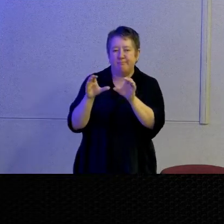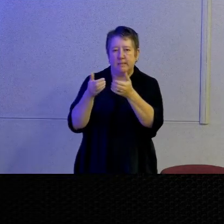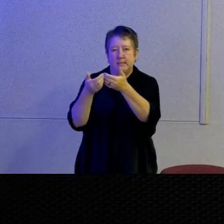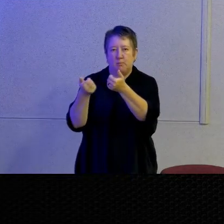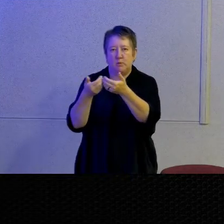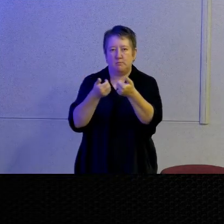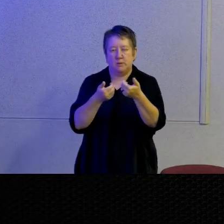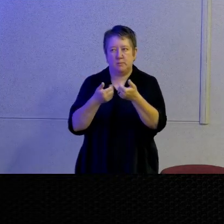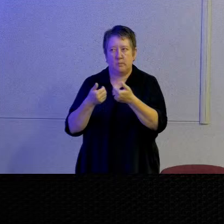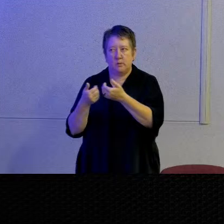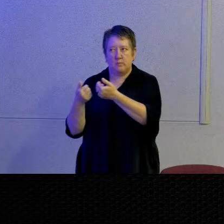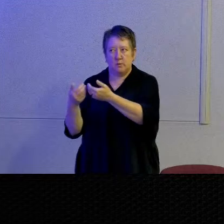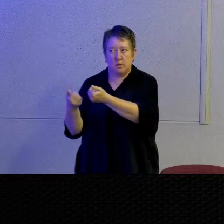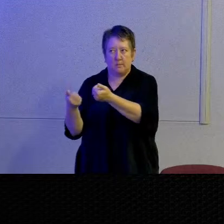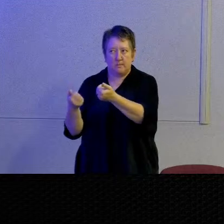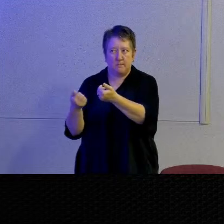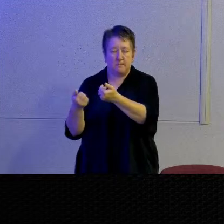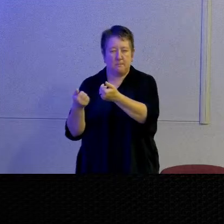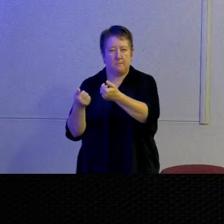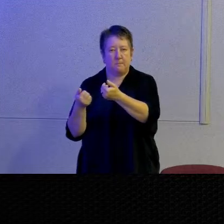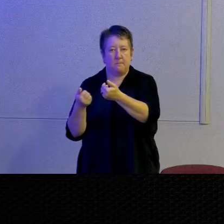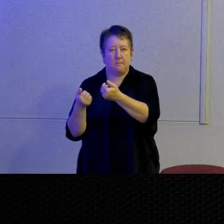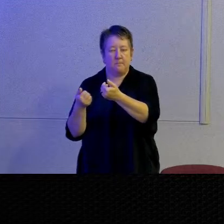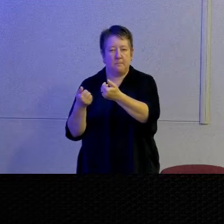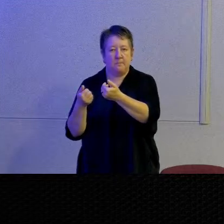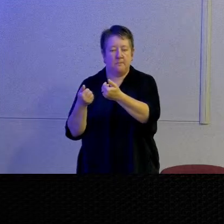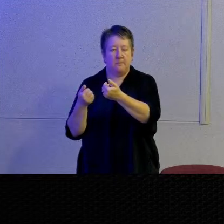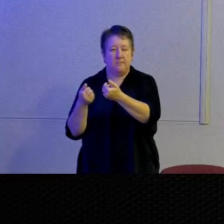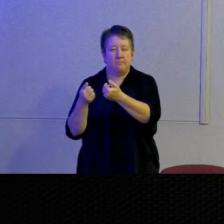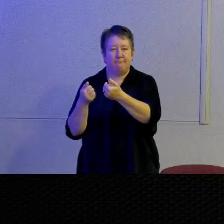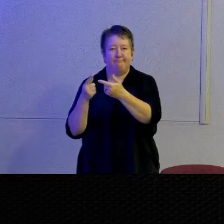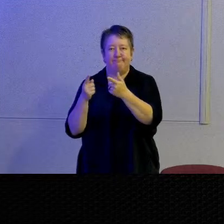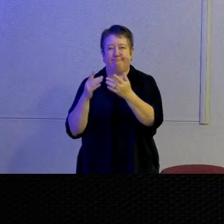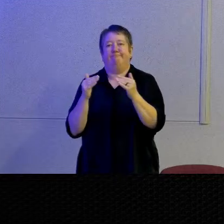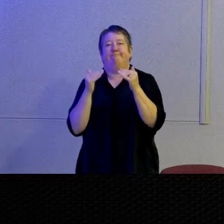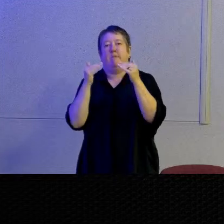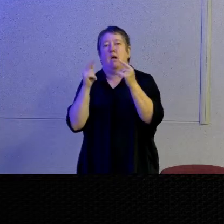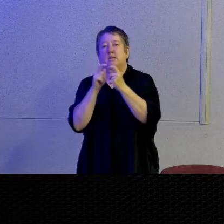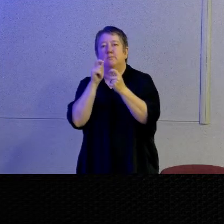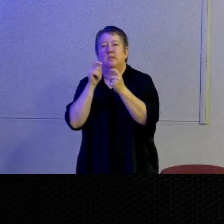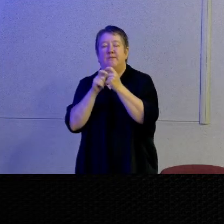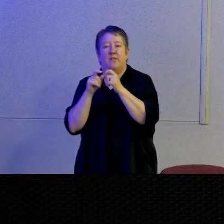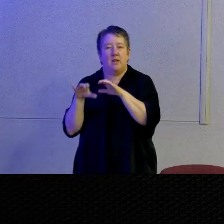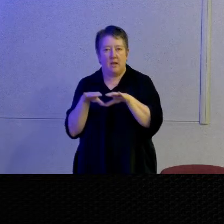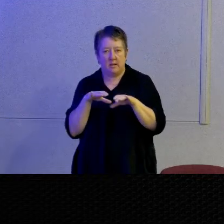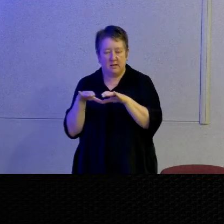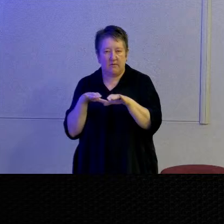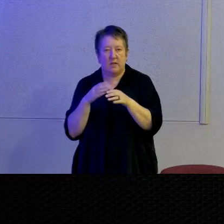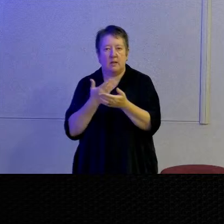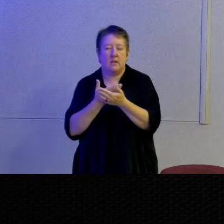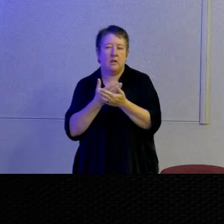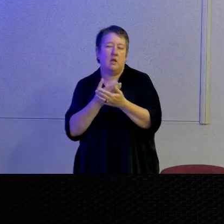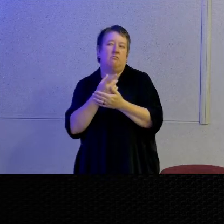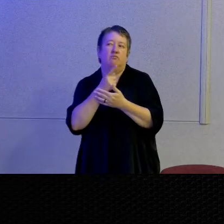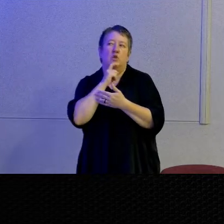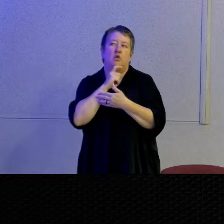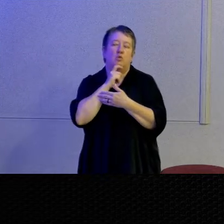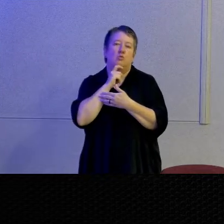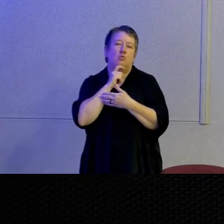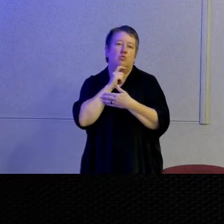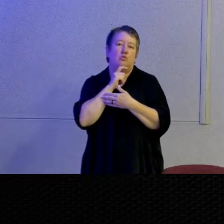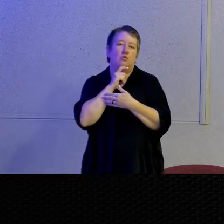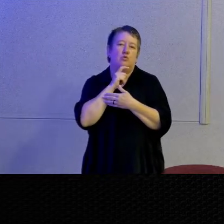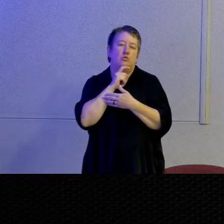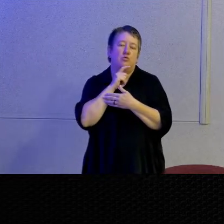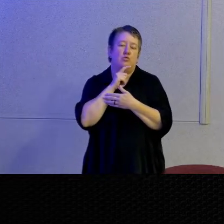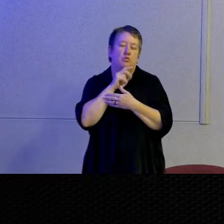activity, goes through mass separation, becomes high specific activity, and then can be used in a radiopharmaceutical. We